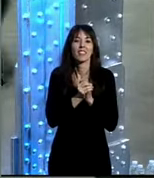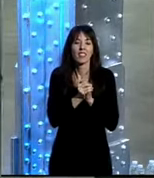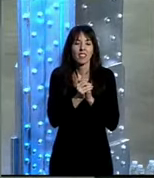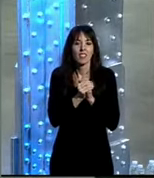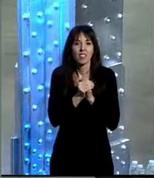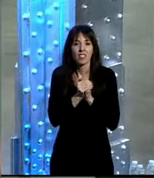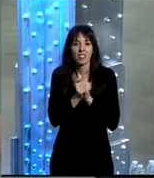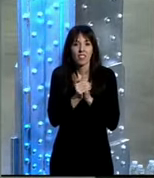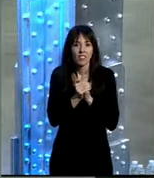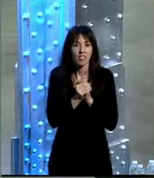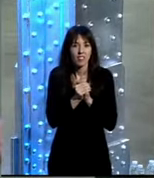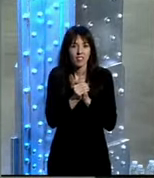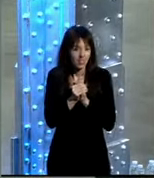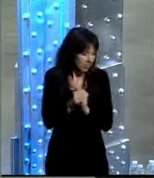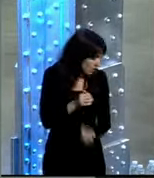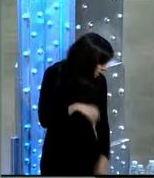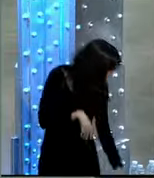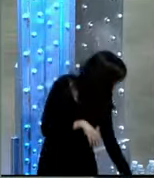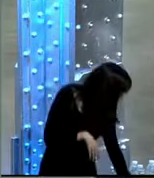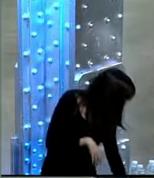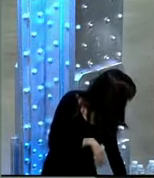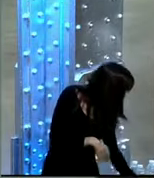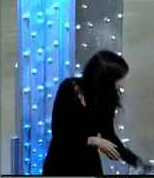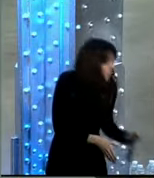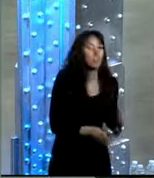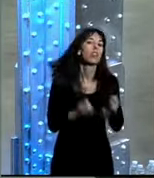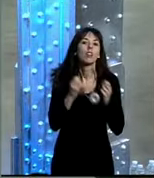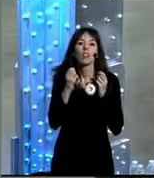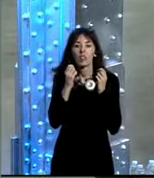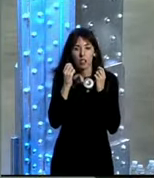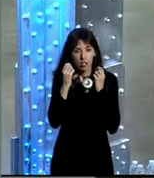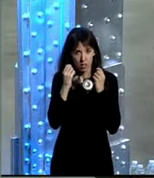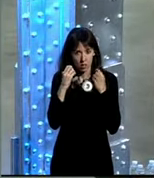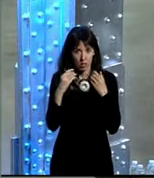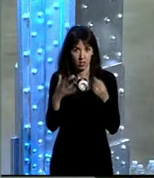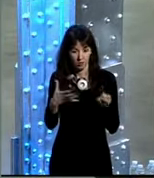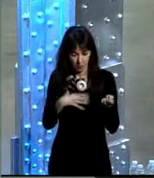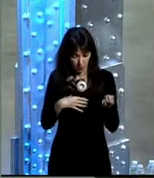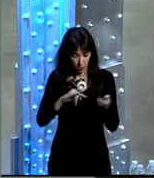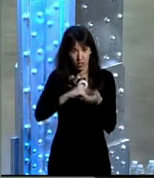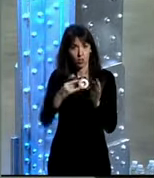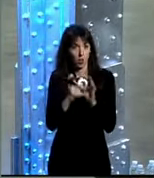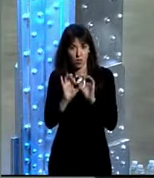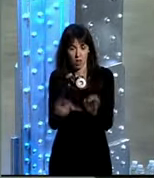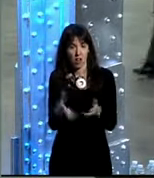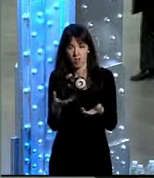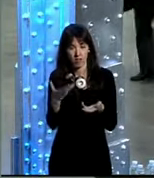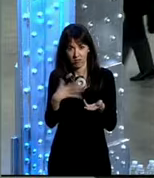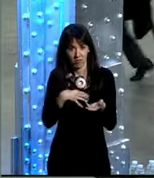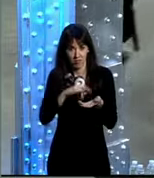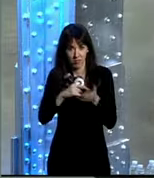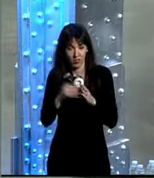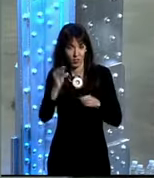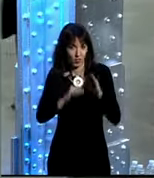out natural. So. Bit of Spanish and English, I can't help myself there. Yes. Yes? Is that stereo